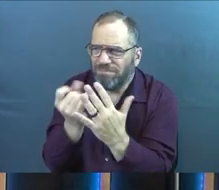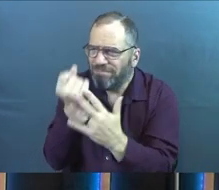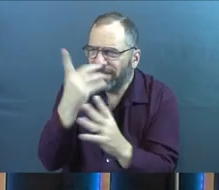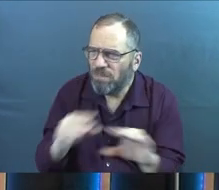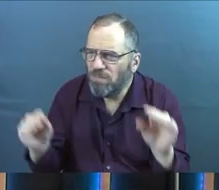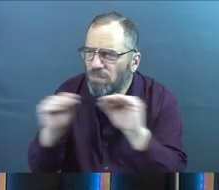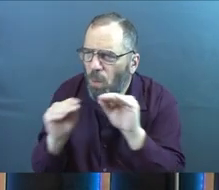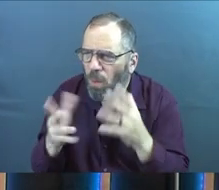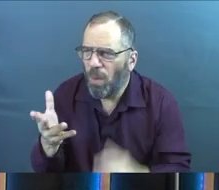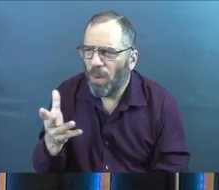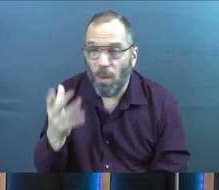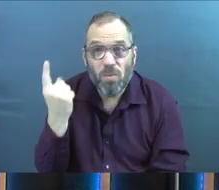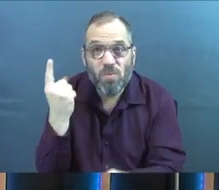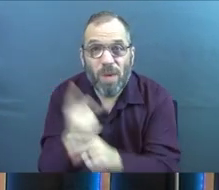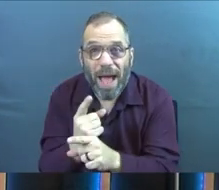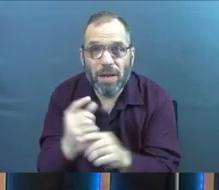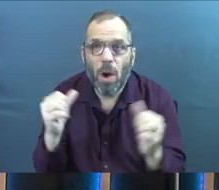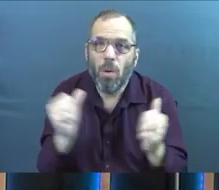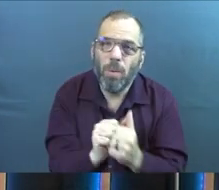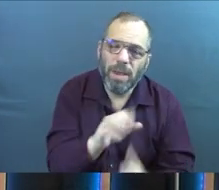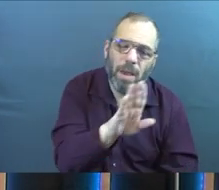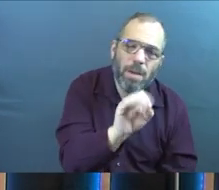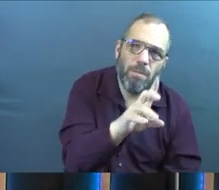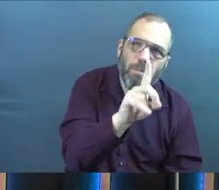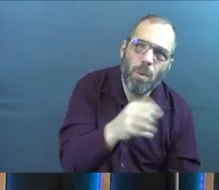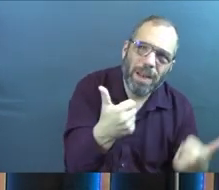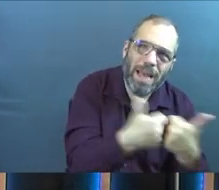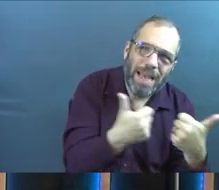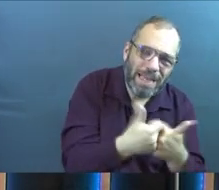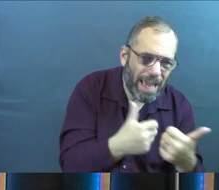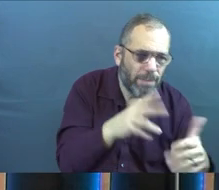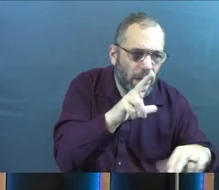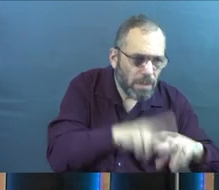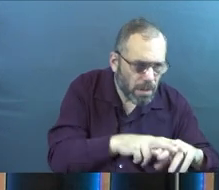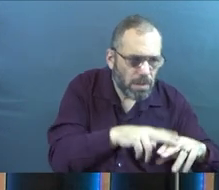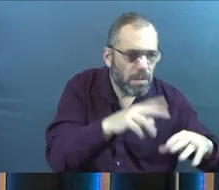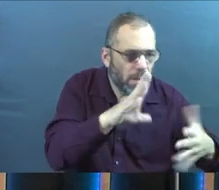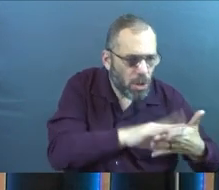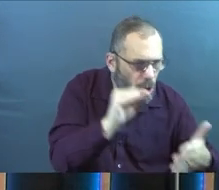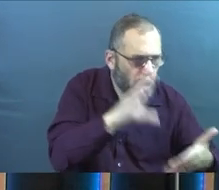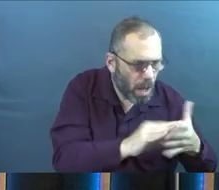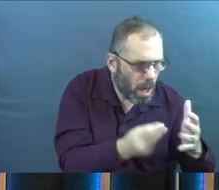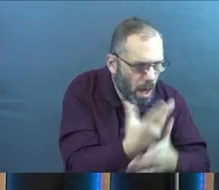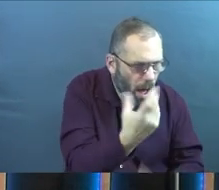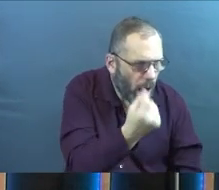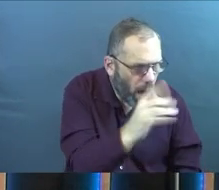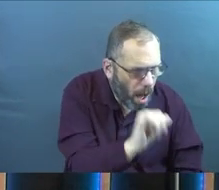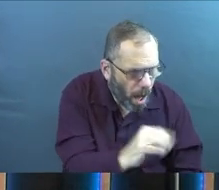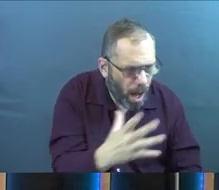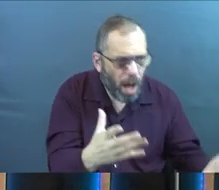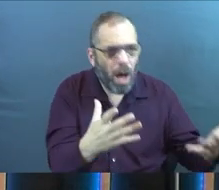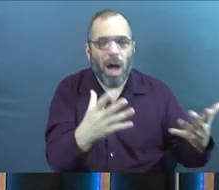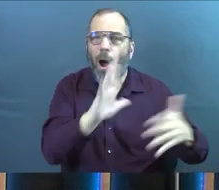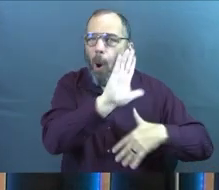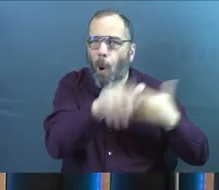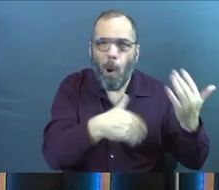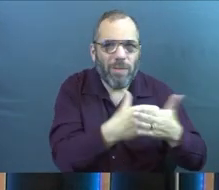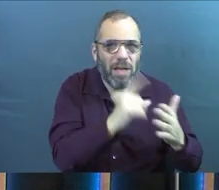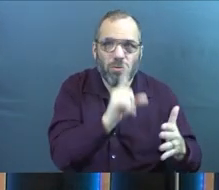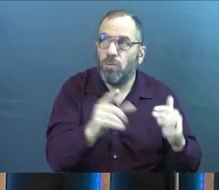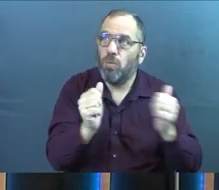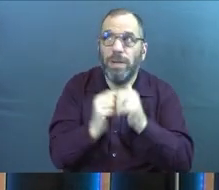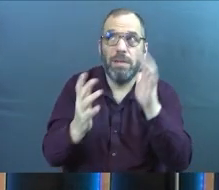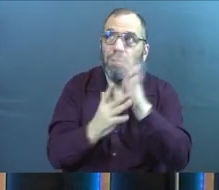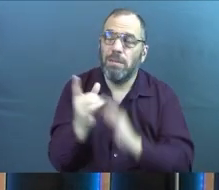more, right? Just like with the board game, I enter in and I learn and I play and I have fun and I grow and understand more. All of that is true